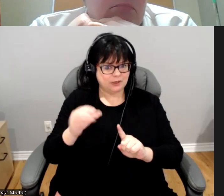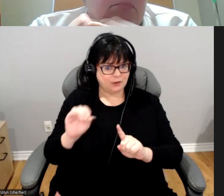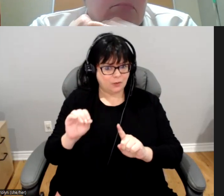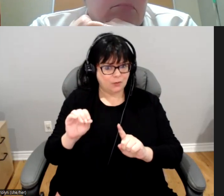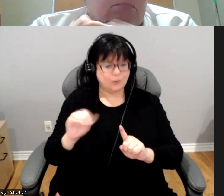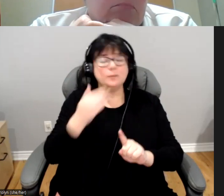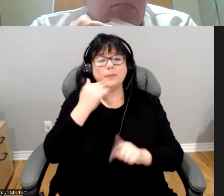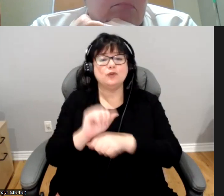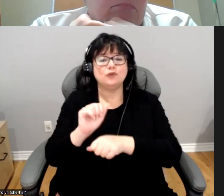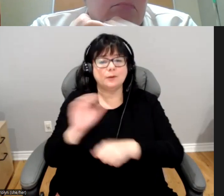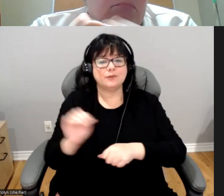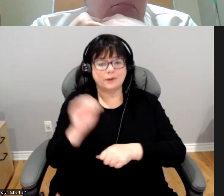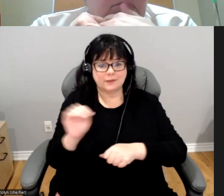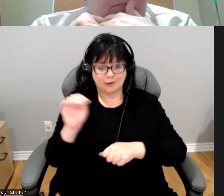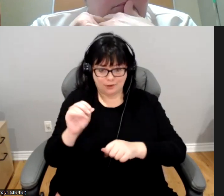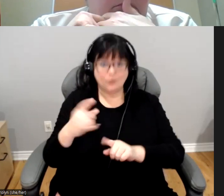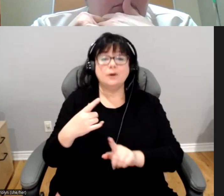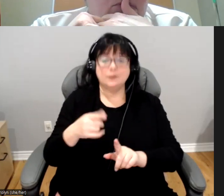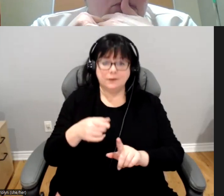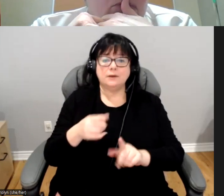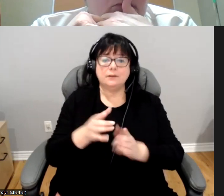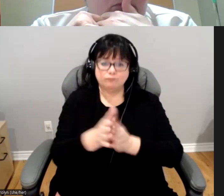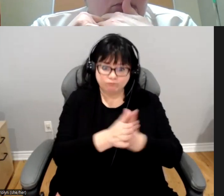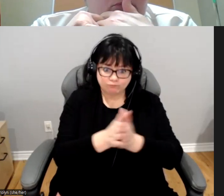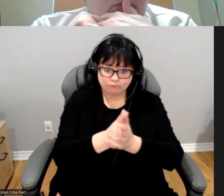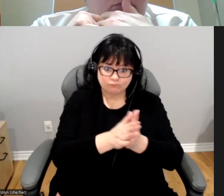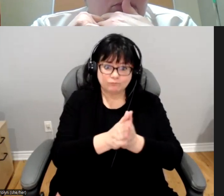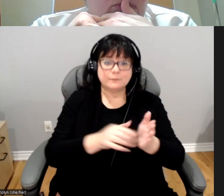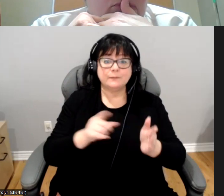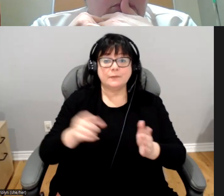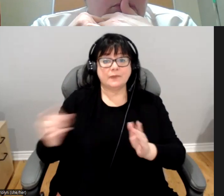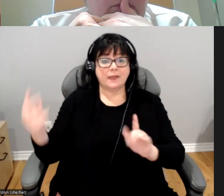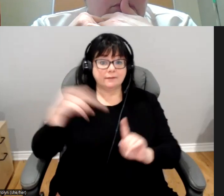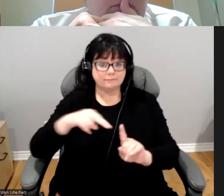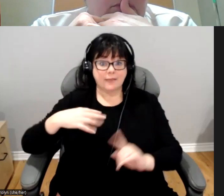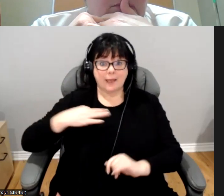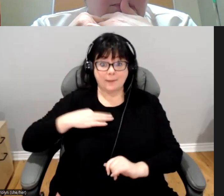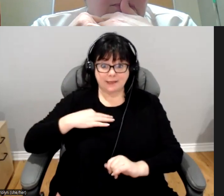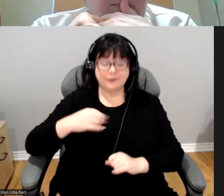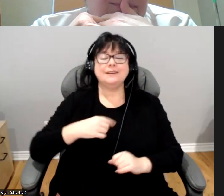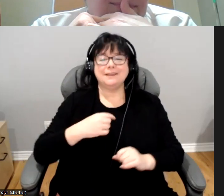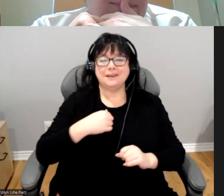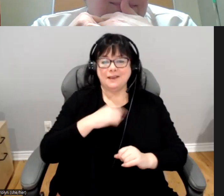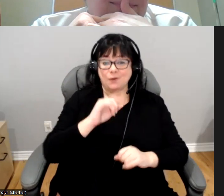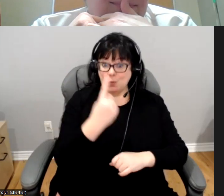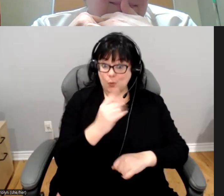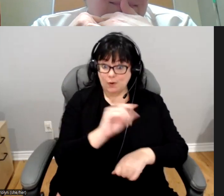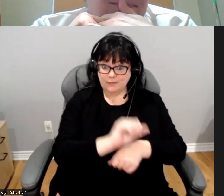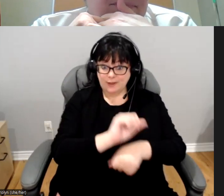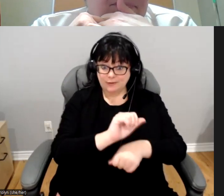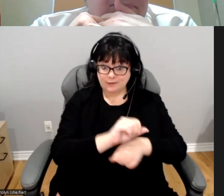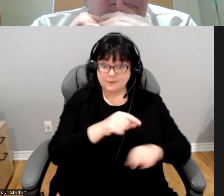when they go into the ministry. And we actually had them do one of the exercises,